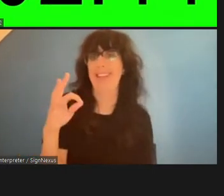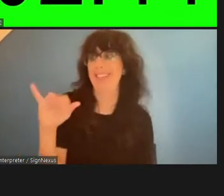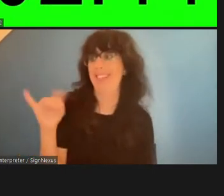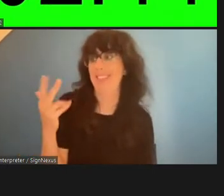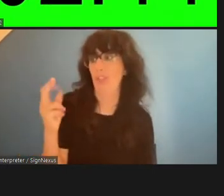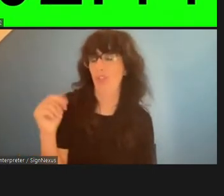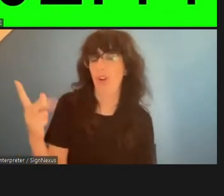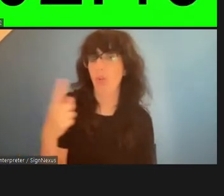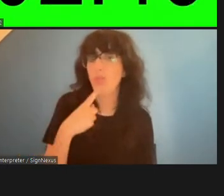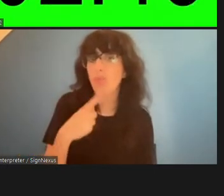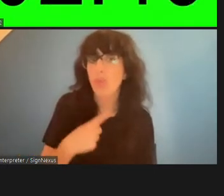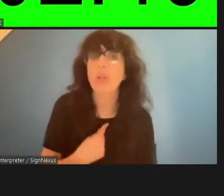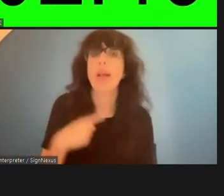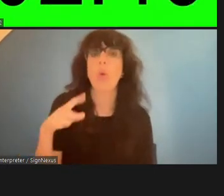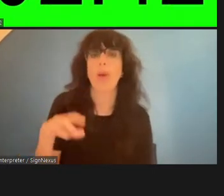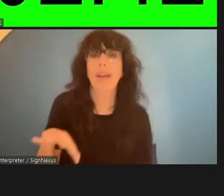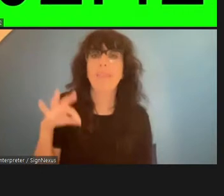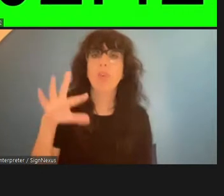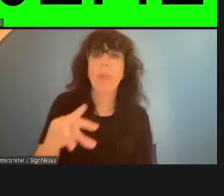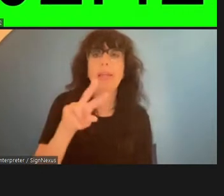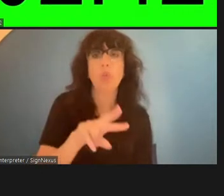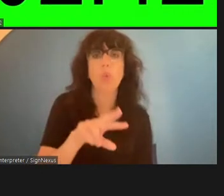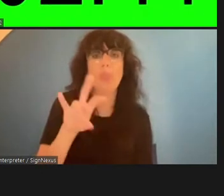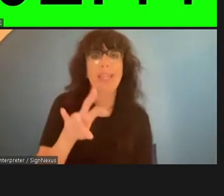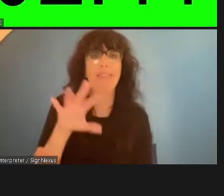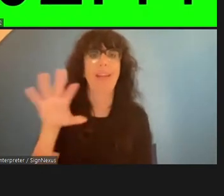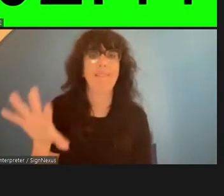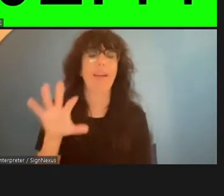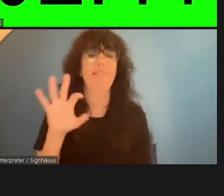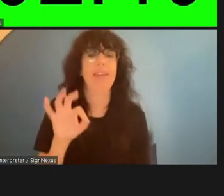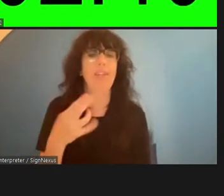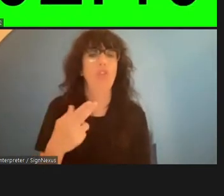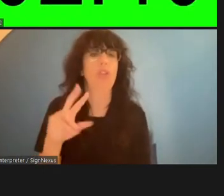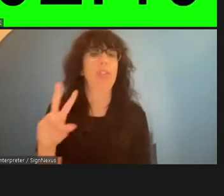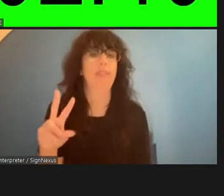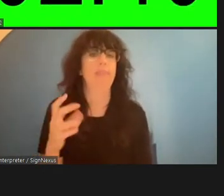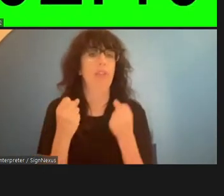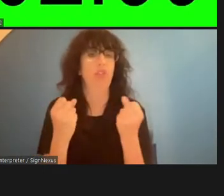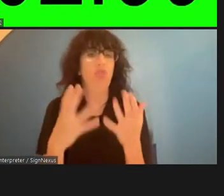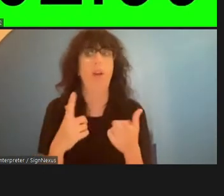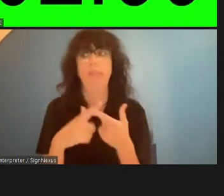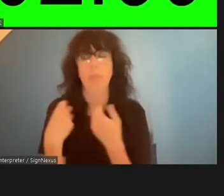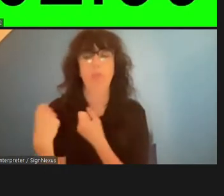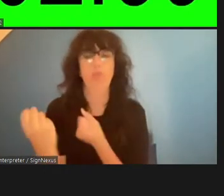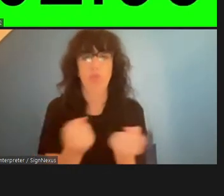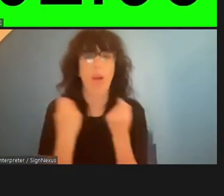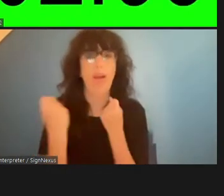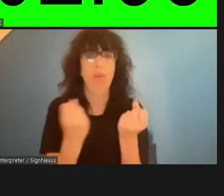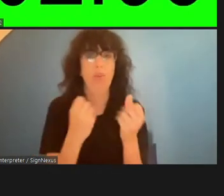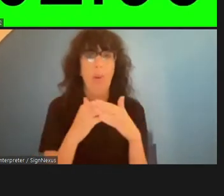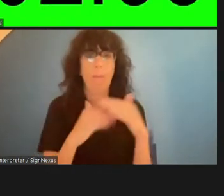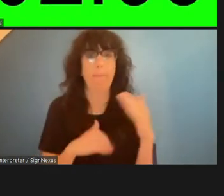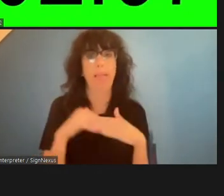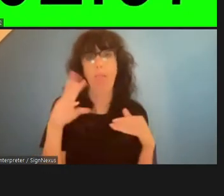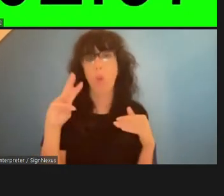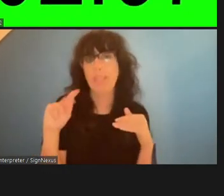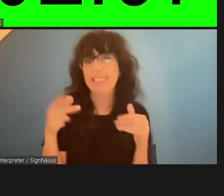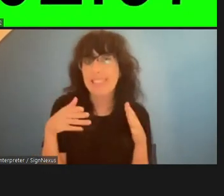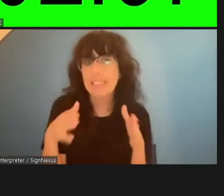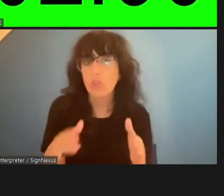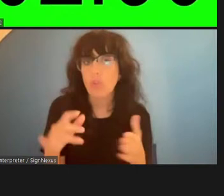telling us we have to pay 275 as the fhp driver and that's been driving around in below 60th street in manhattan you